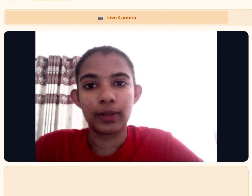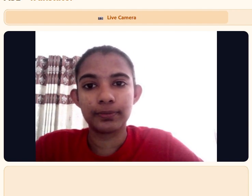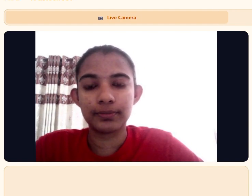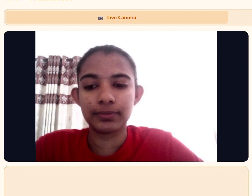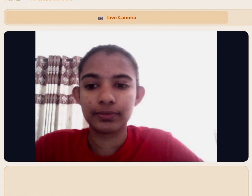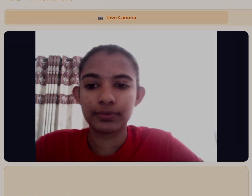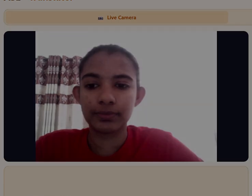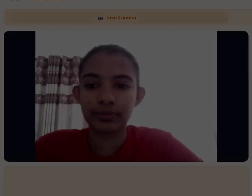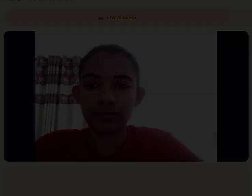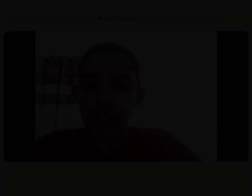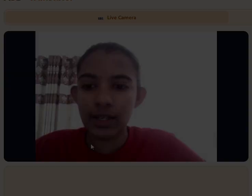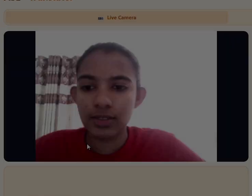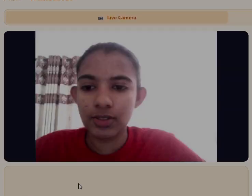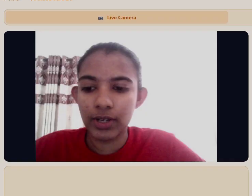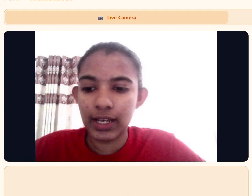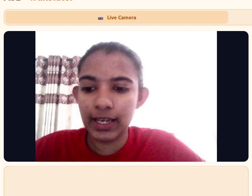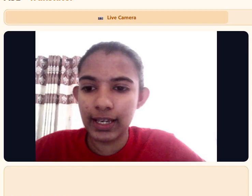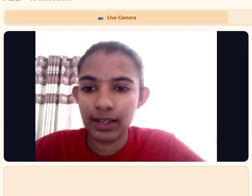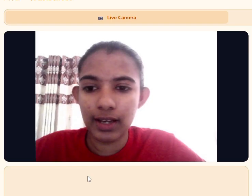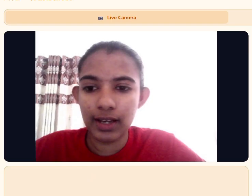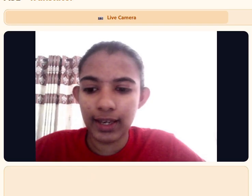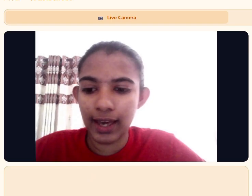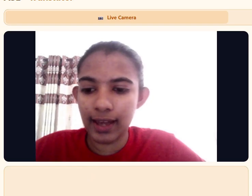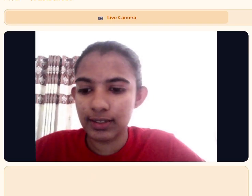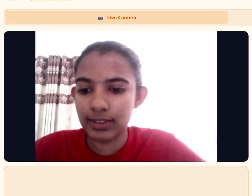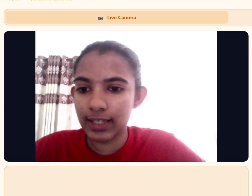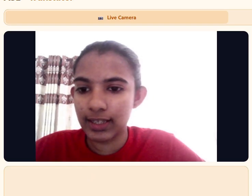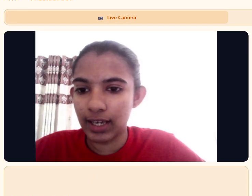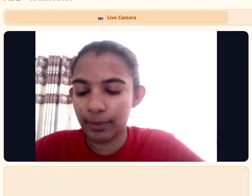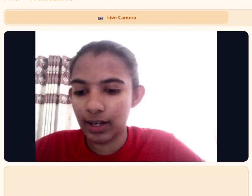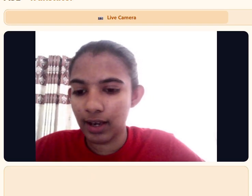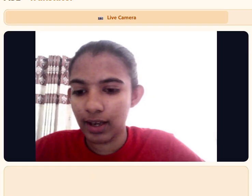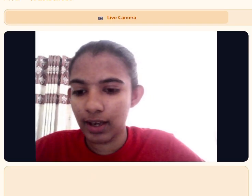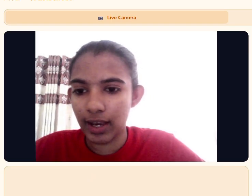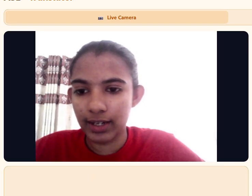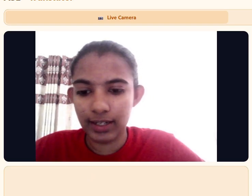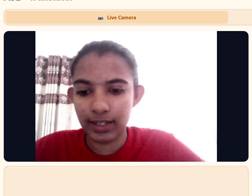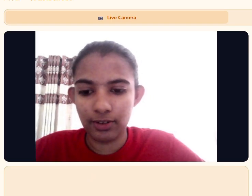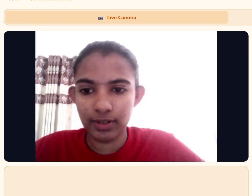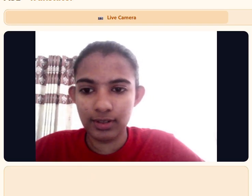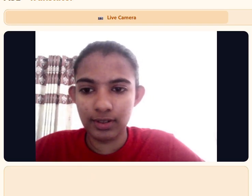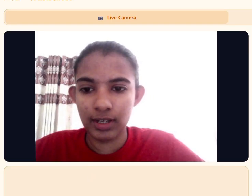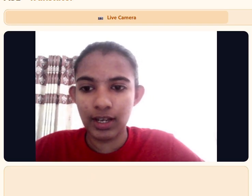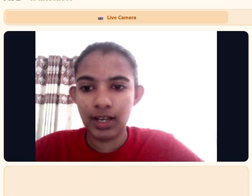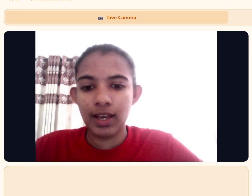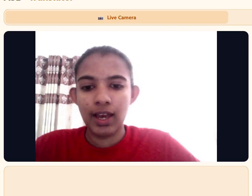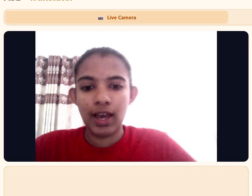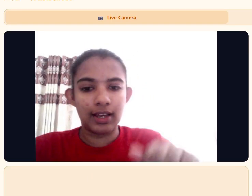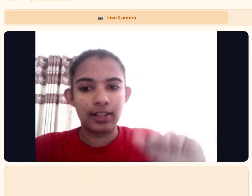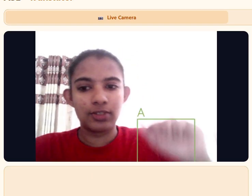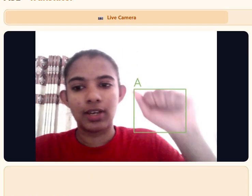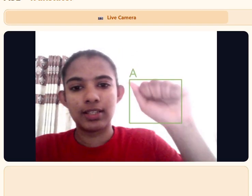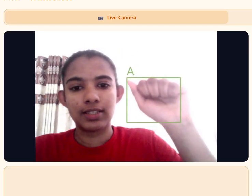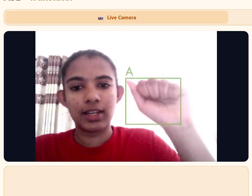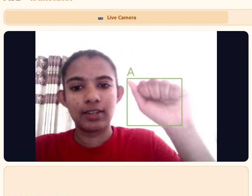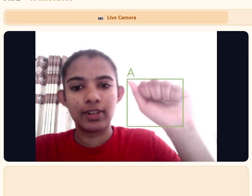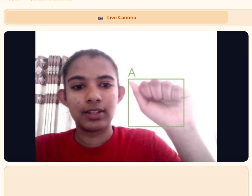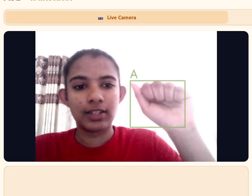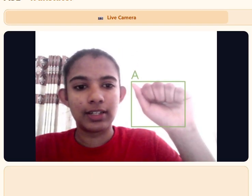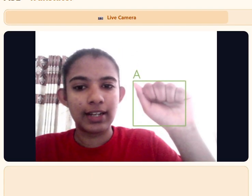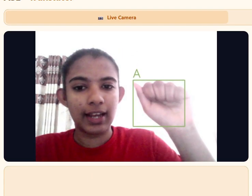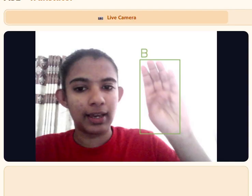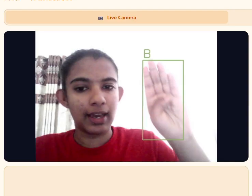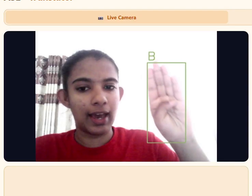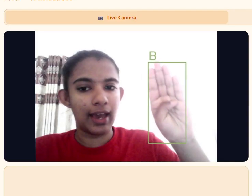showing. So in here I can select the camera and turn it on, and as you can see it